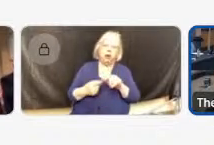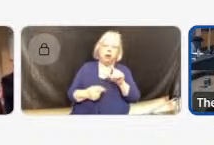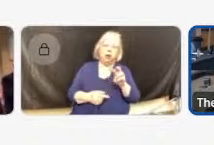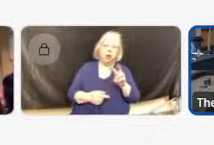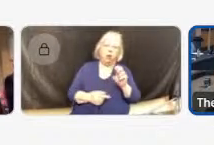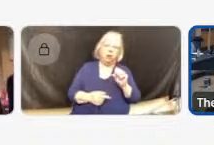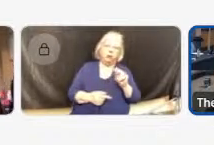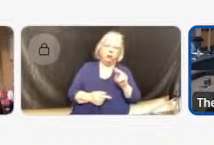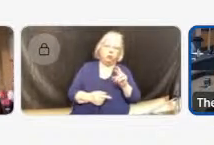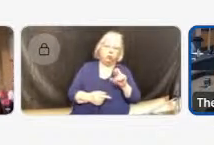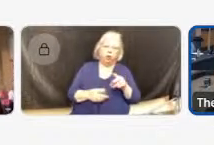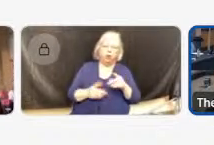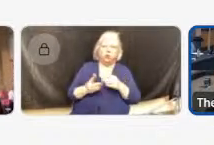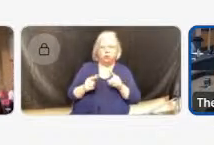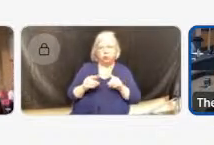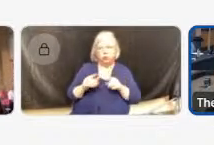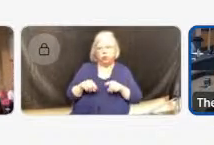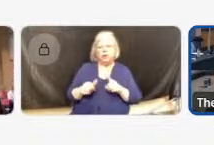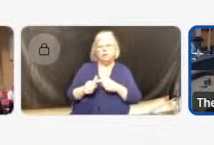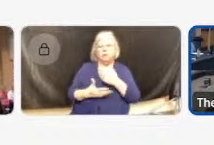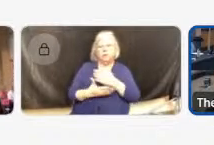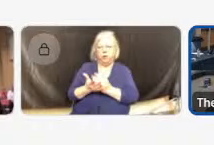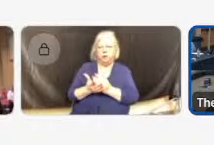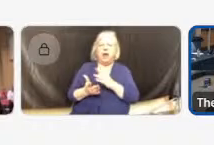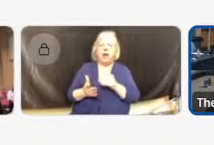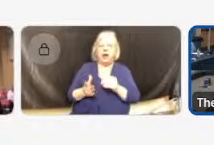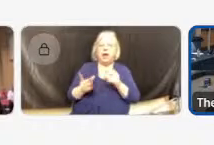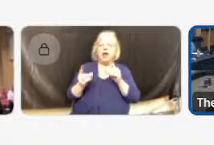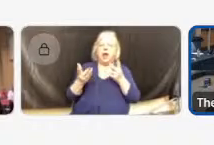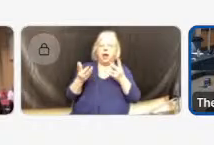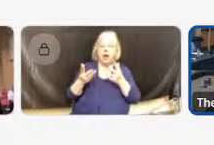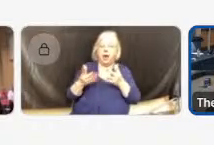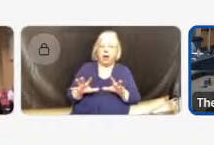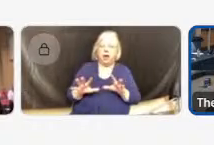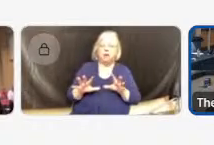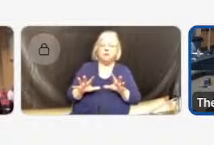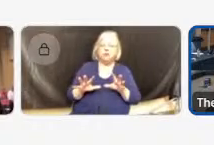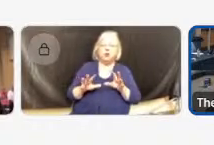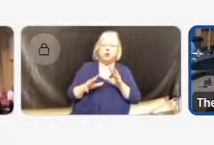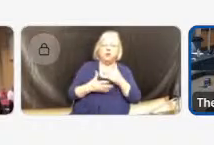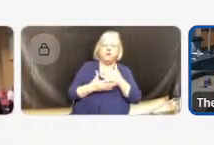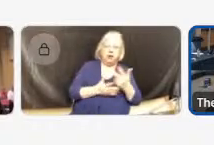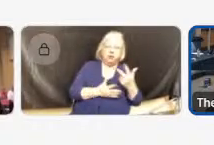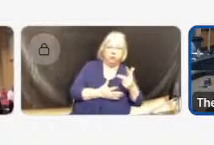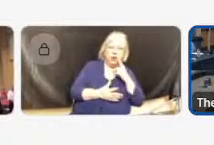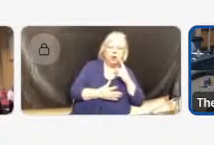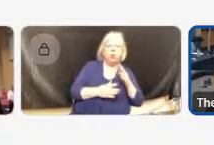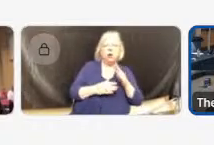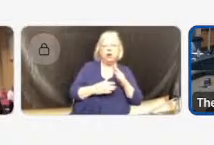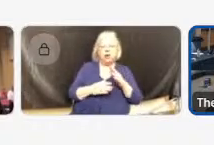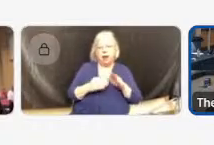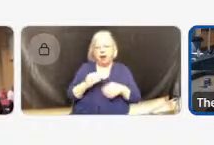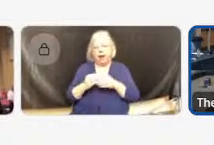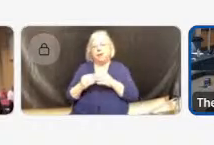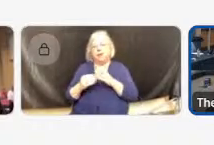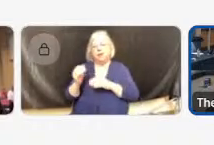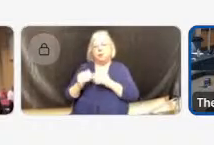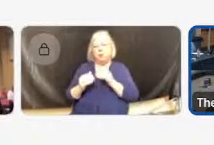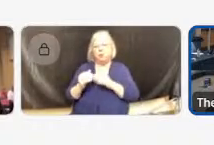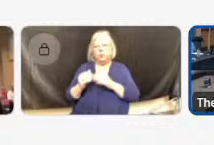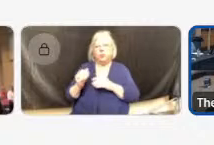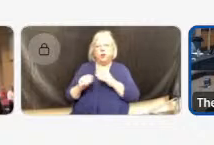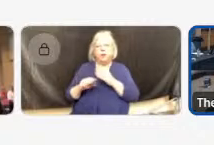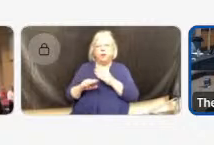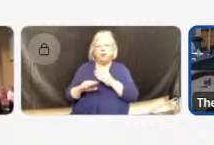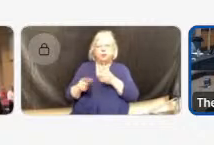is constructed and complete Lawson Road street improvements after the construction of building number 3. The proposal calls for the project